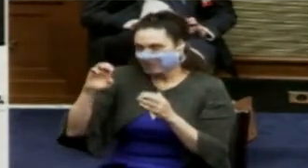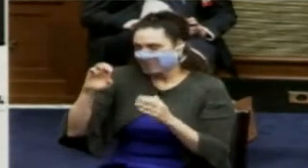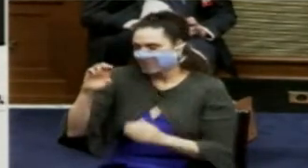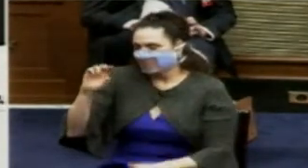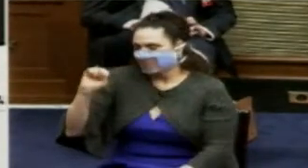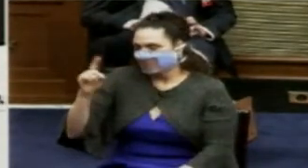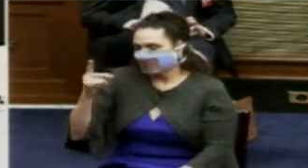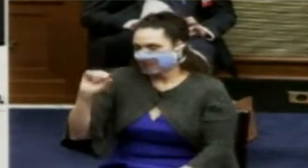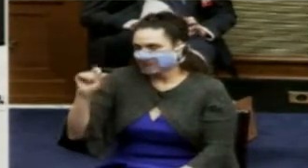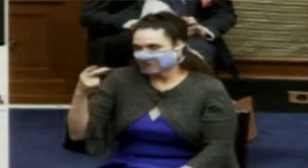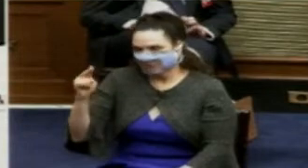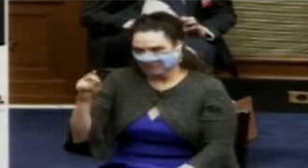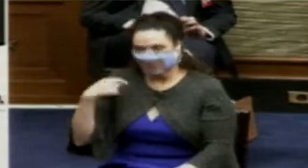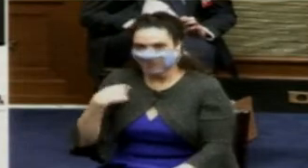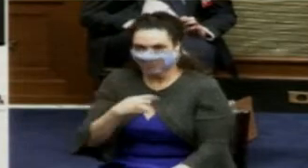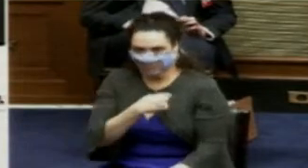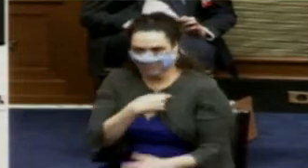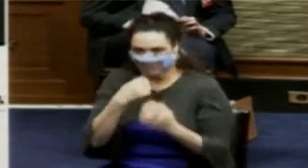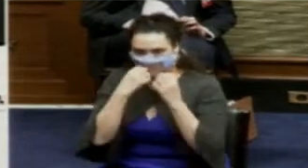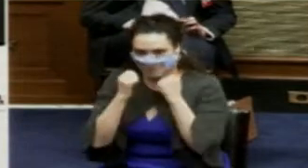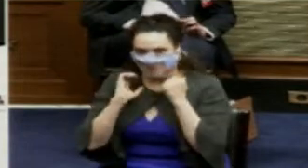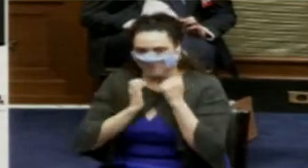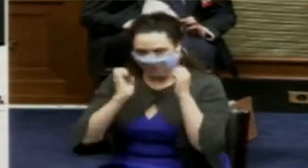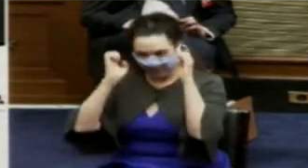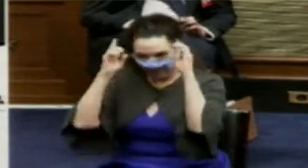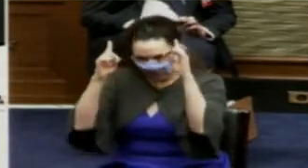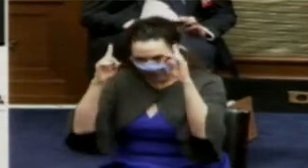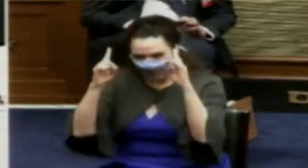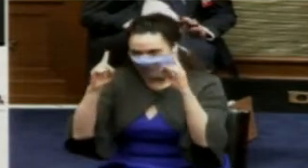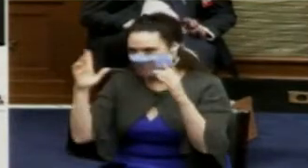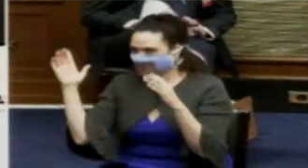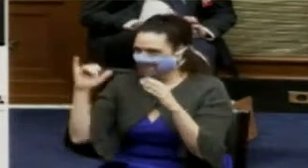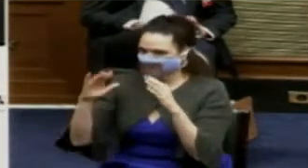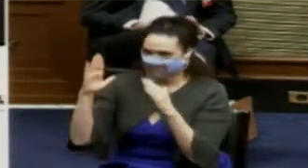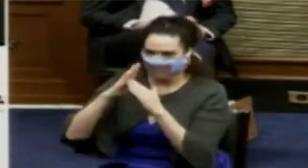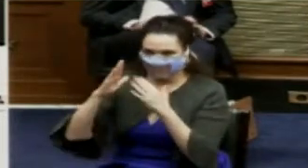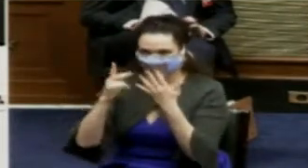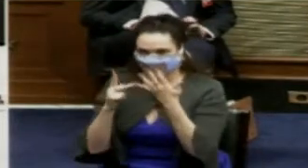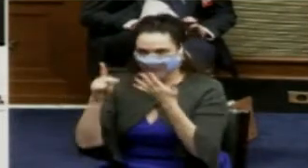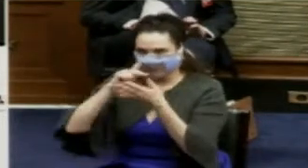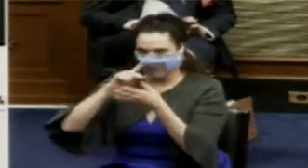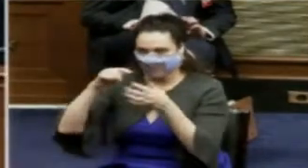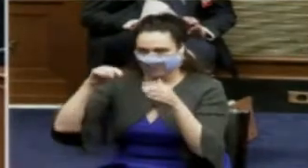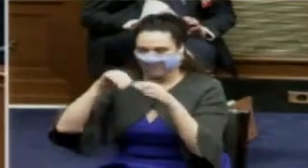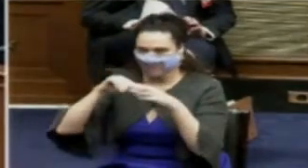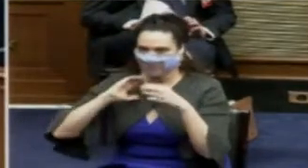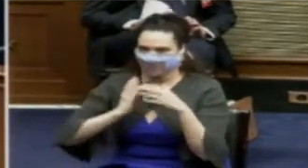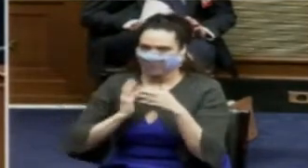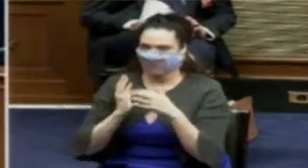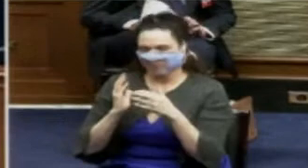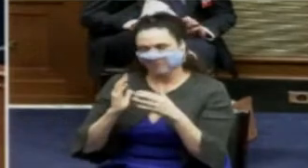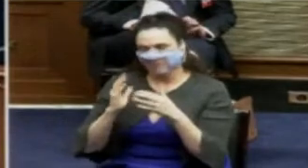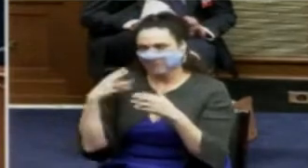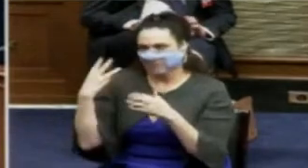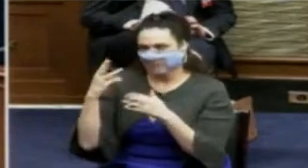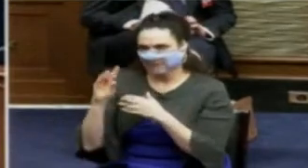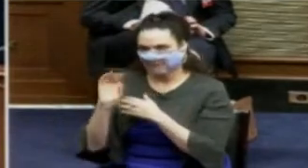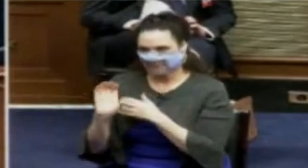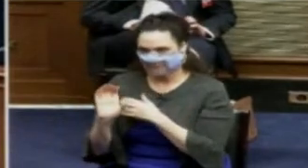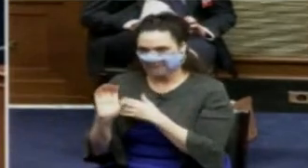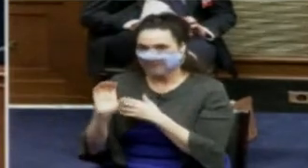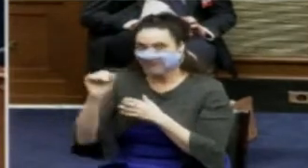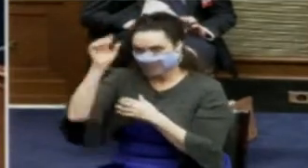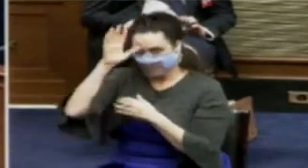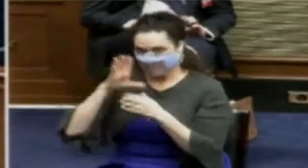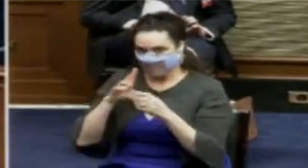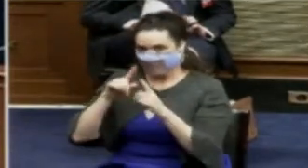our top priority in Washington, D.C. Okay, the gentleman's time has expired. The gentleman from Maryland, Mr.